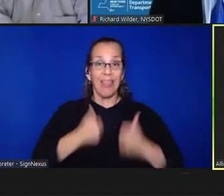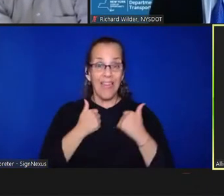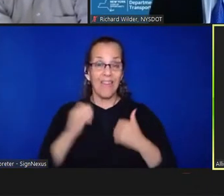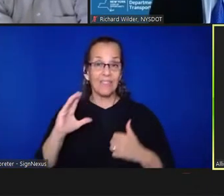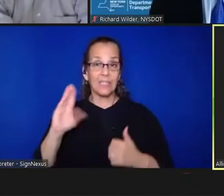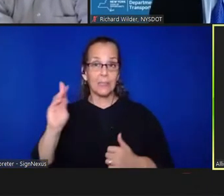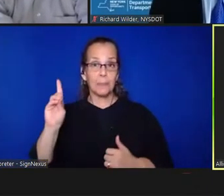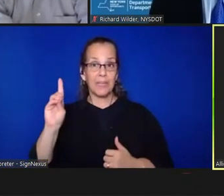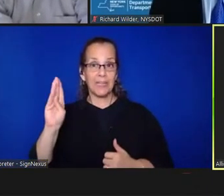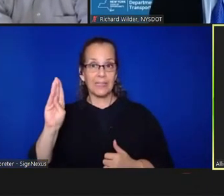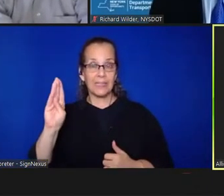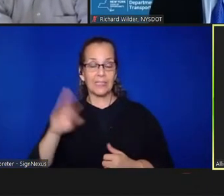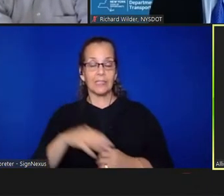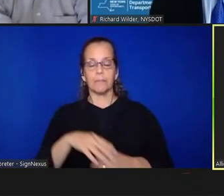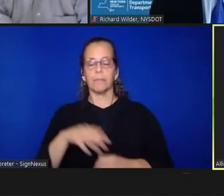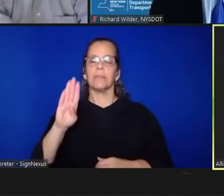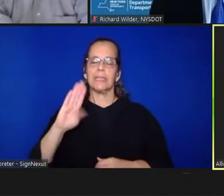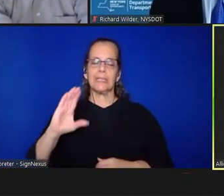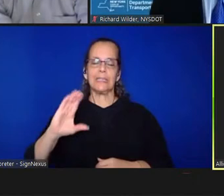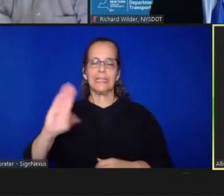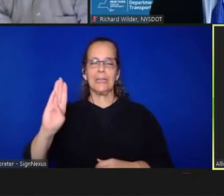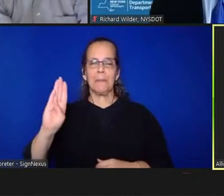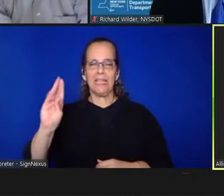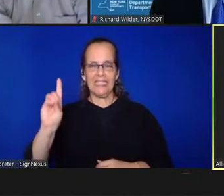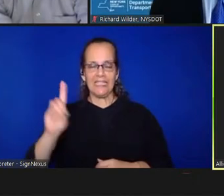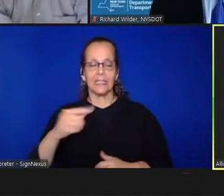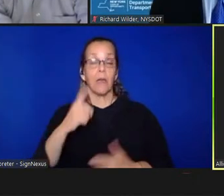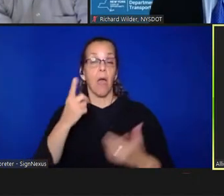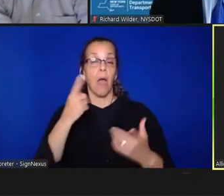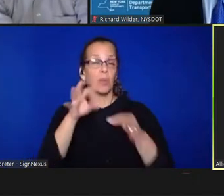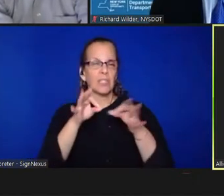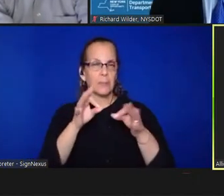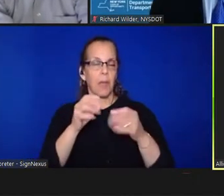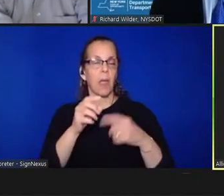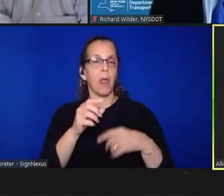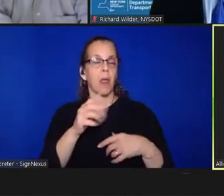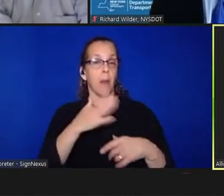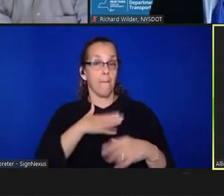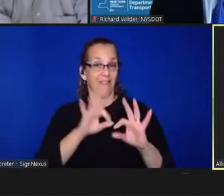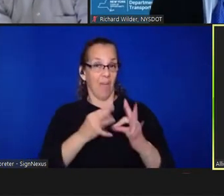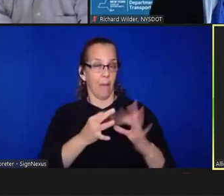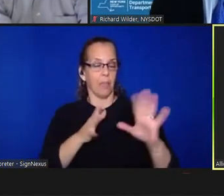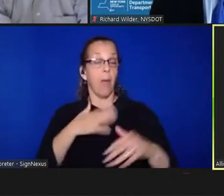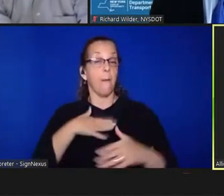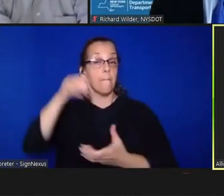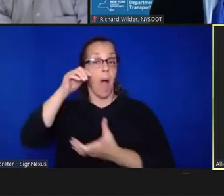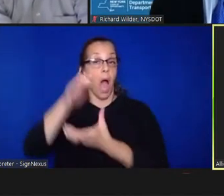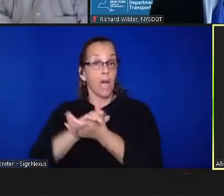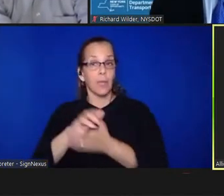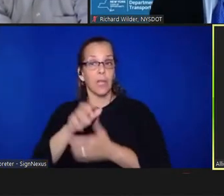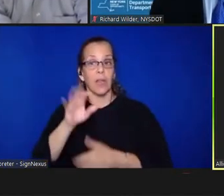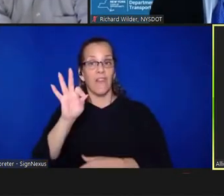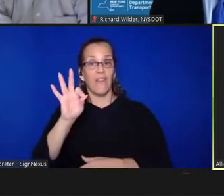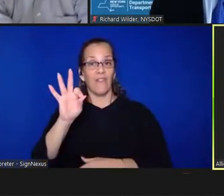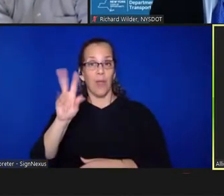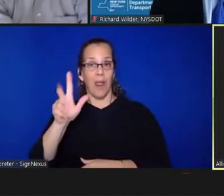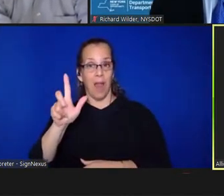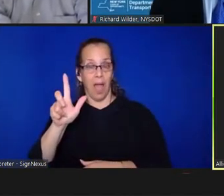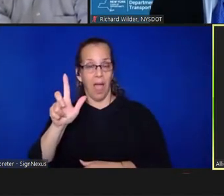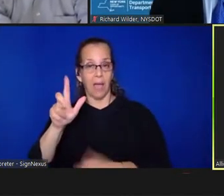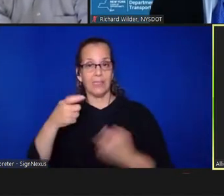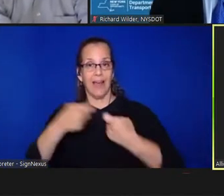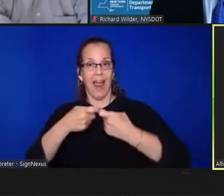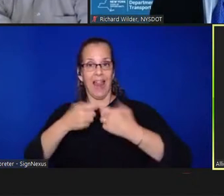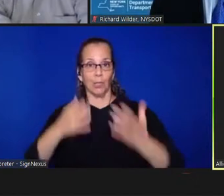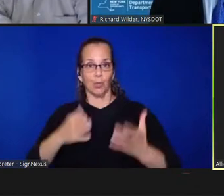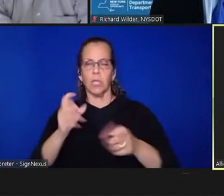pricing would impact my family my husband is a freelance electrician and works within the five boroughs